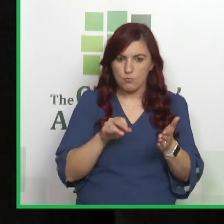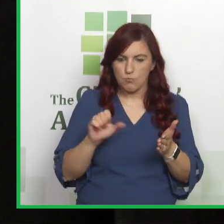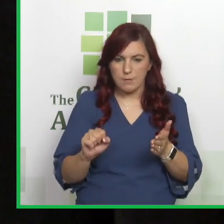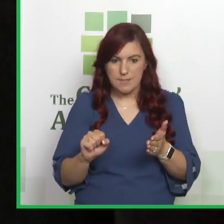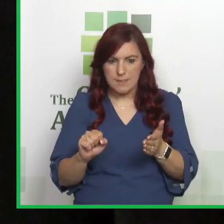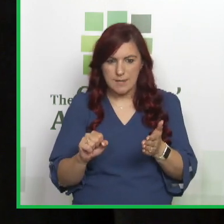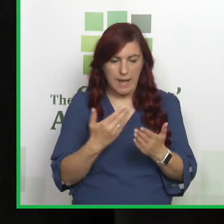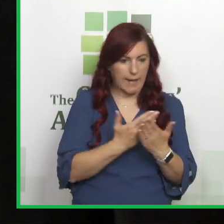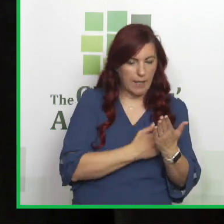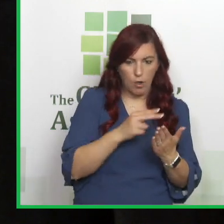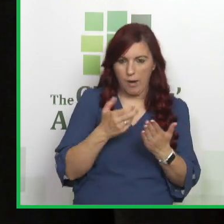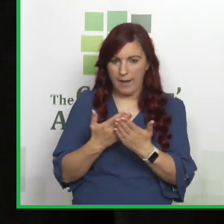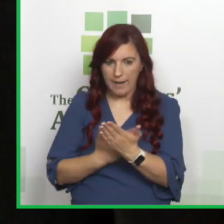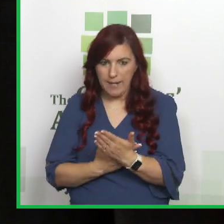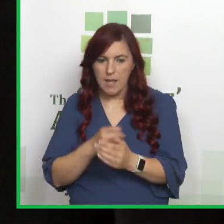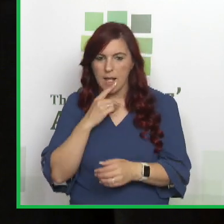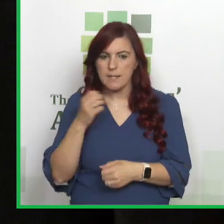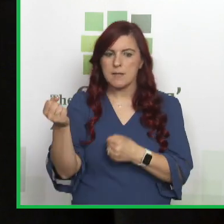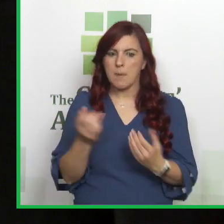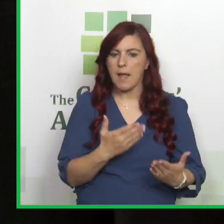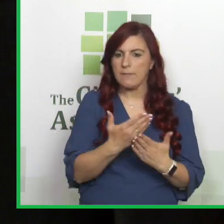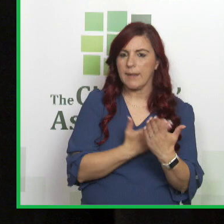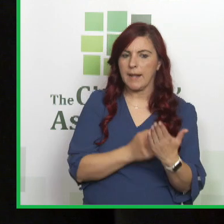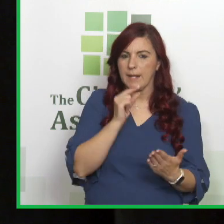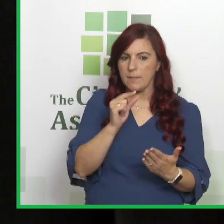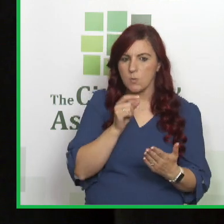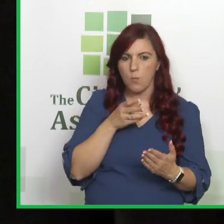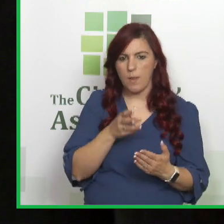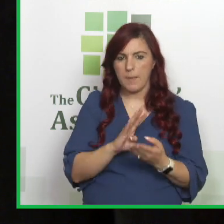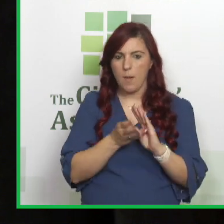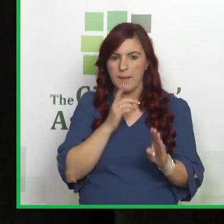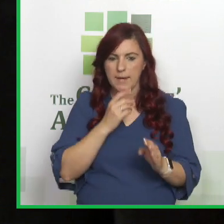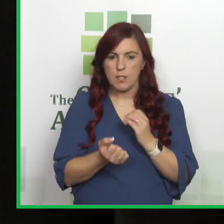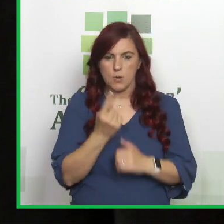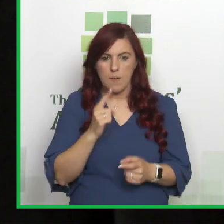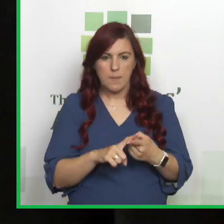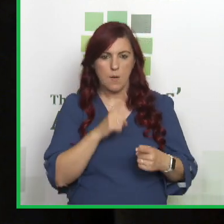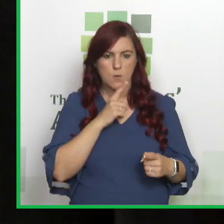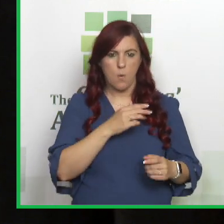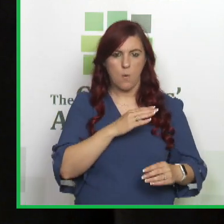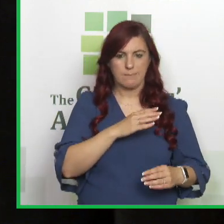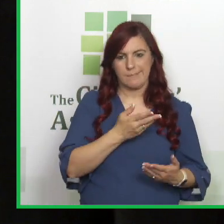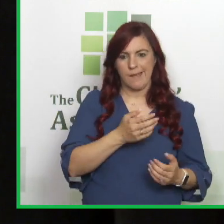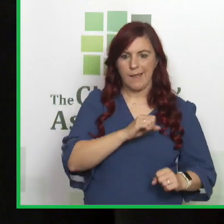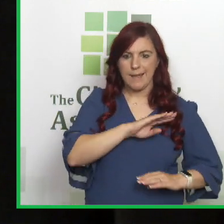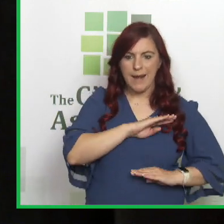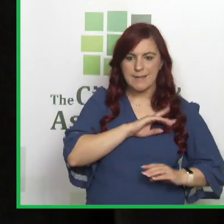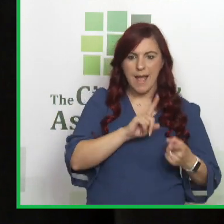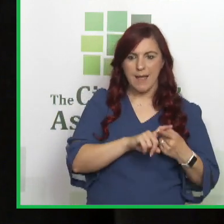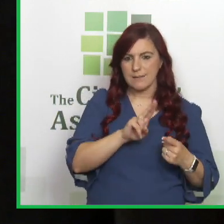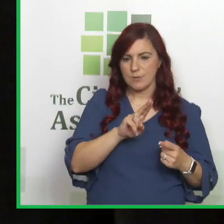illegal. The supply of legal cannabis has now become an issue for us in law enforcement. Canada and the US have now become source countries where